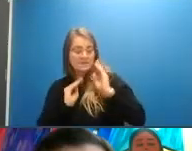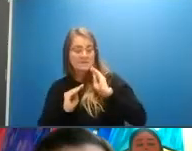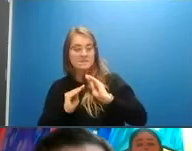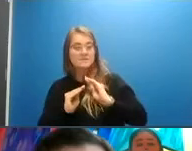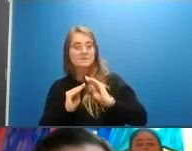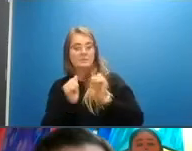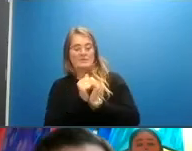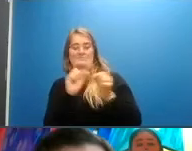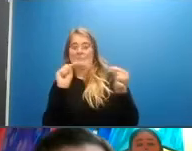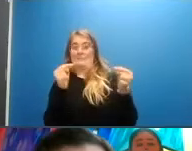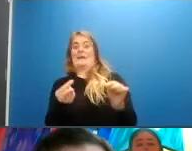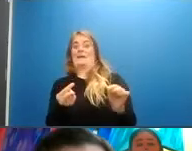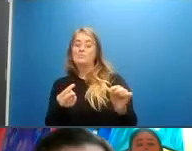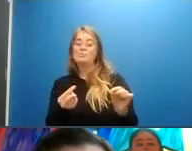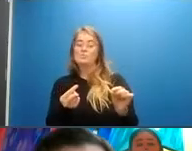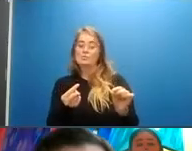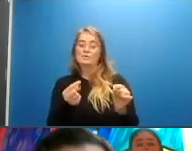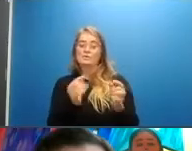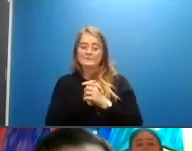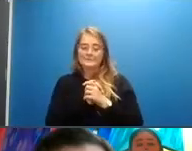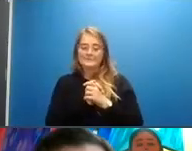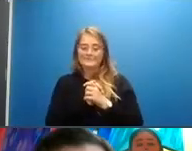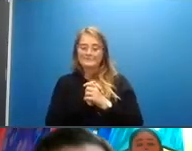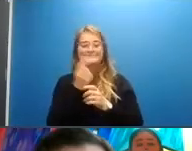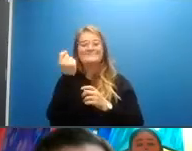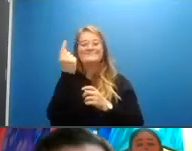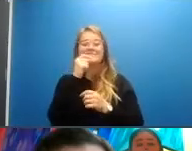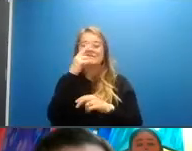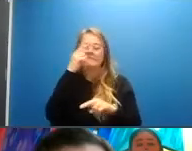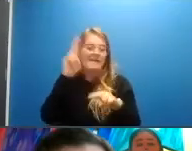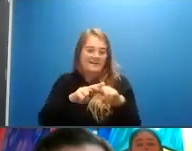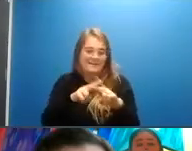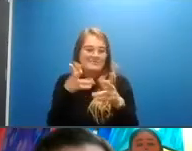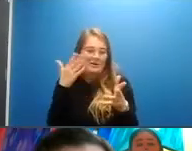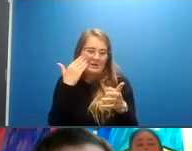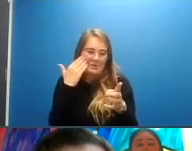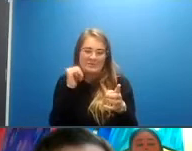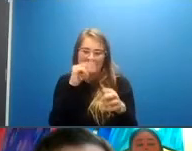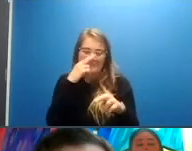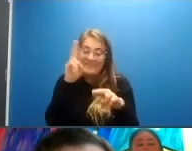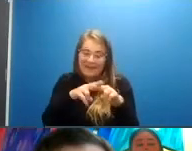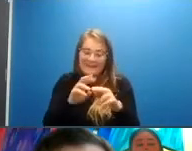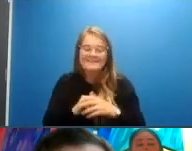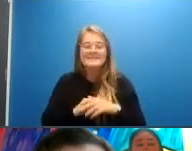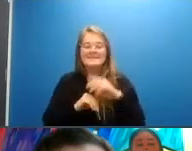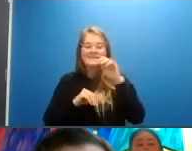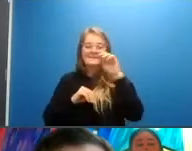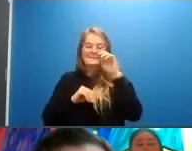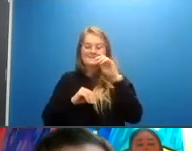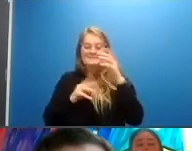pain is it's no fun, as you all know, and as